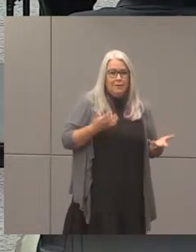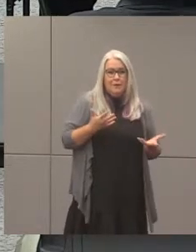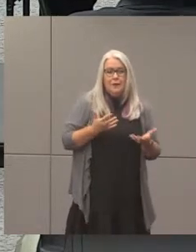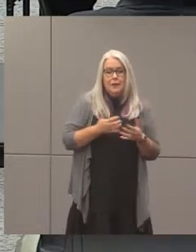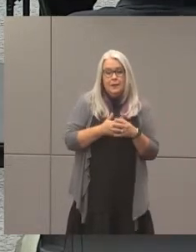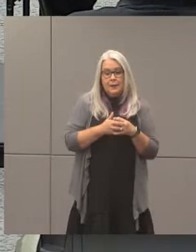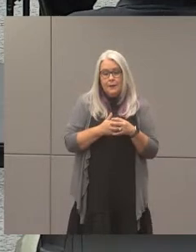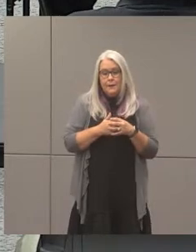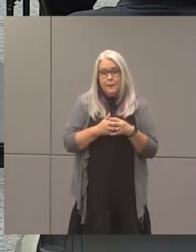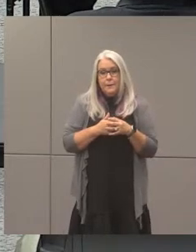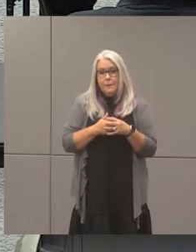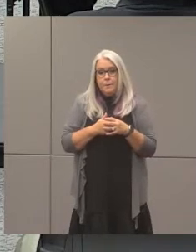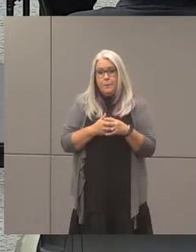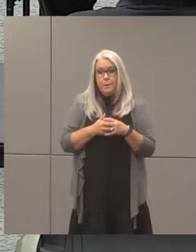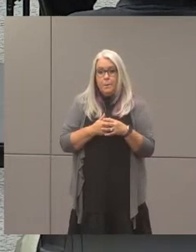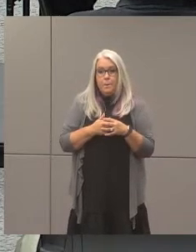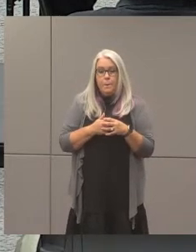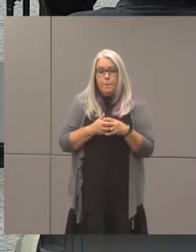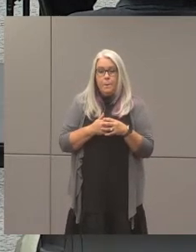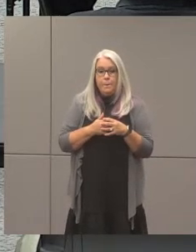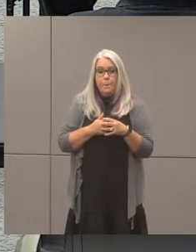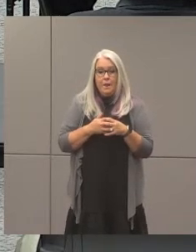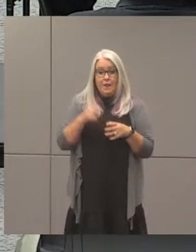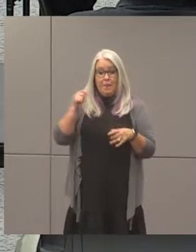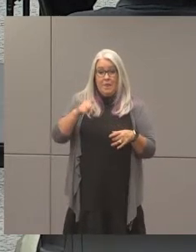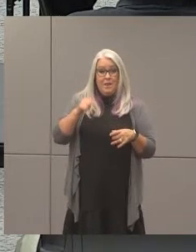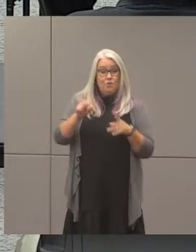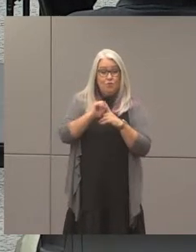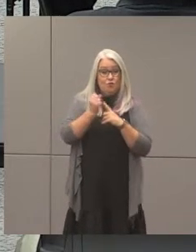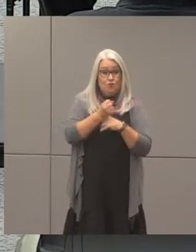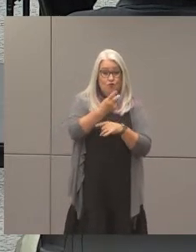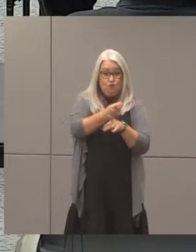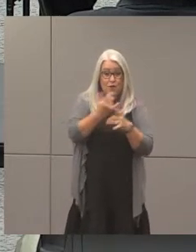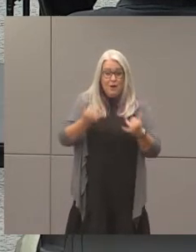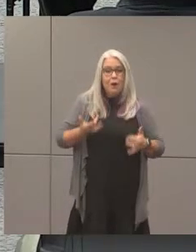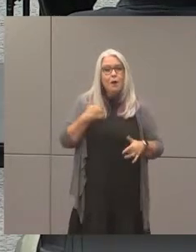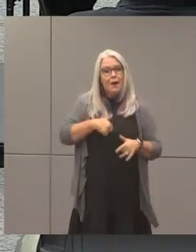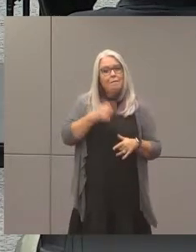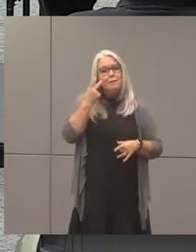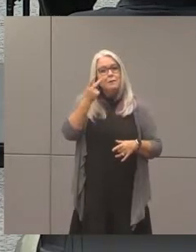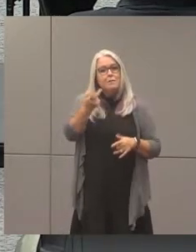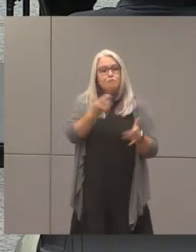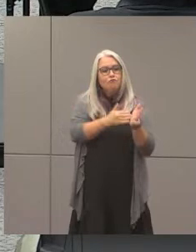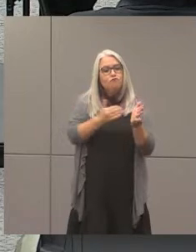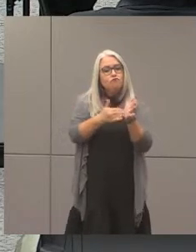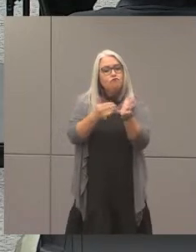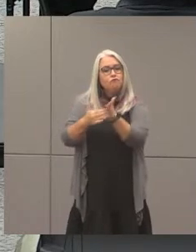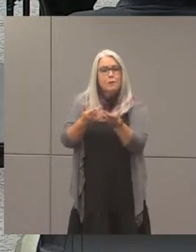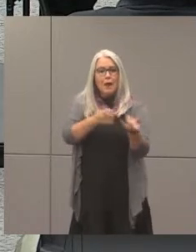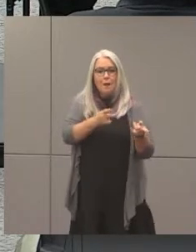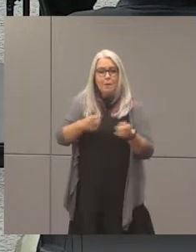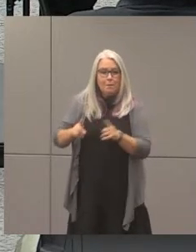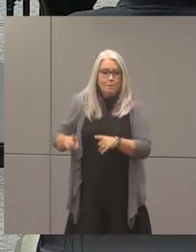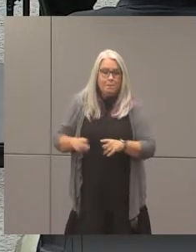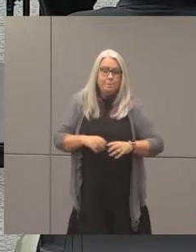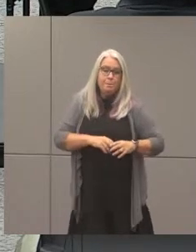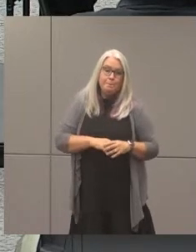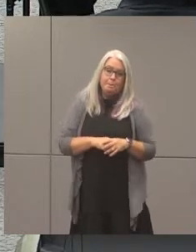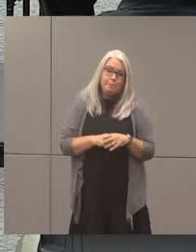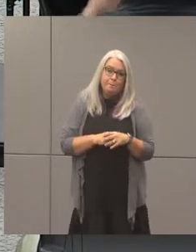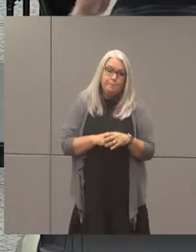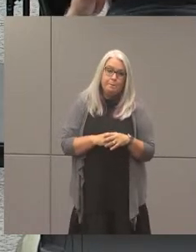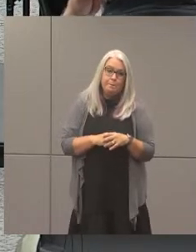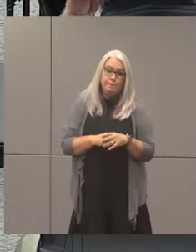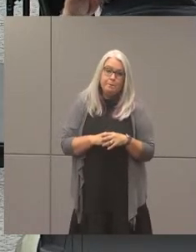And that, in this environment that we're in right now, that's happened, I've seen that happening more often than not.